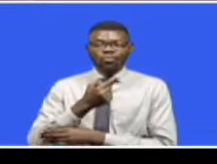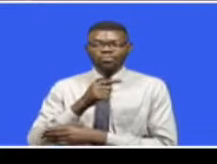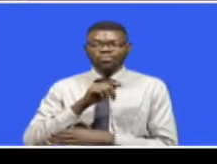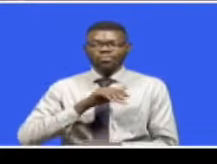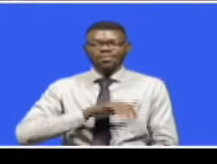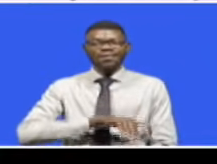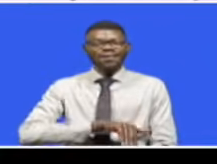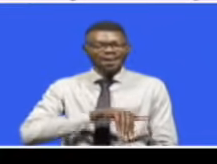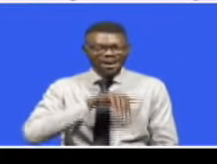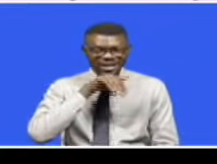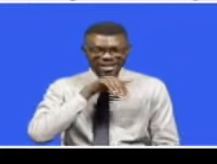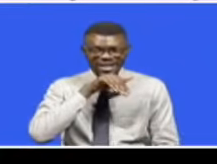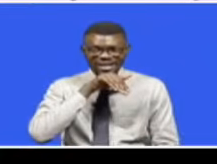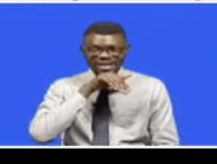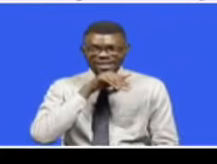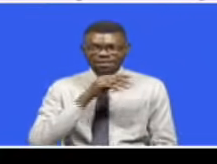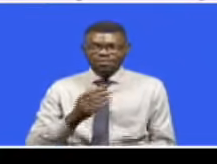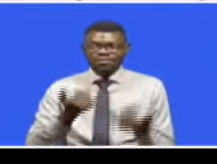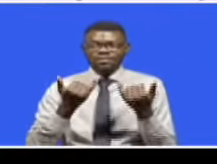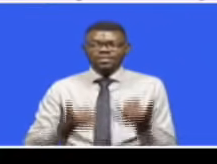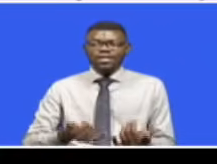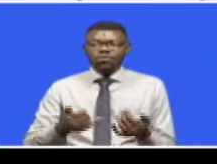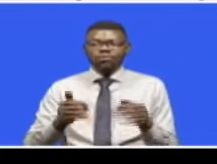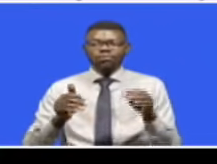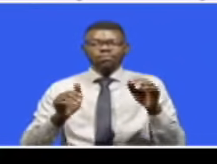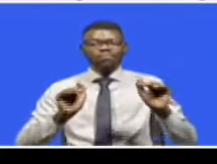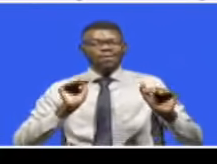Amolo Odinga. Sasa naomba wote